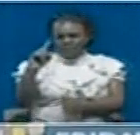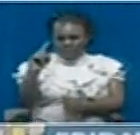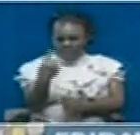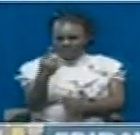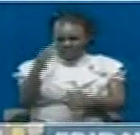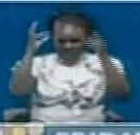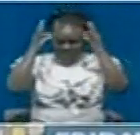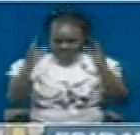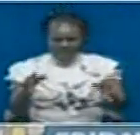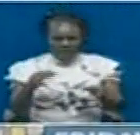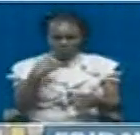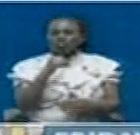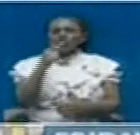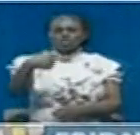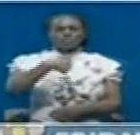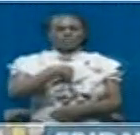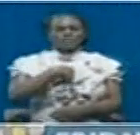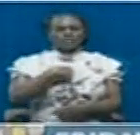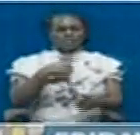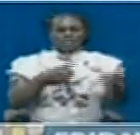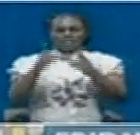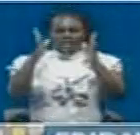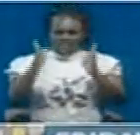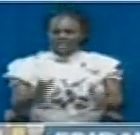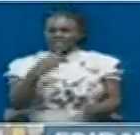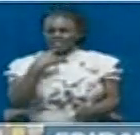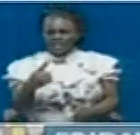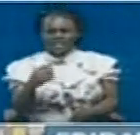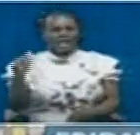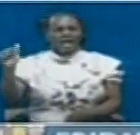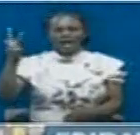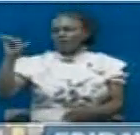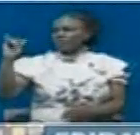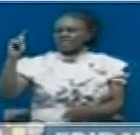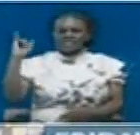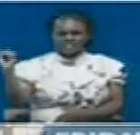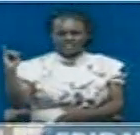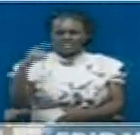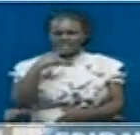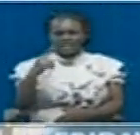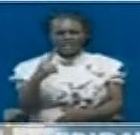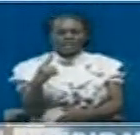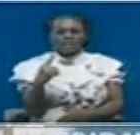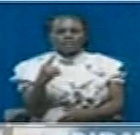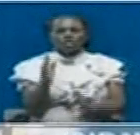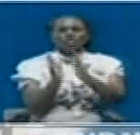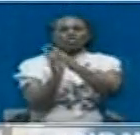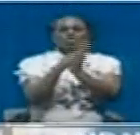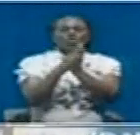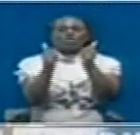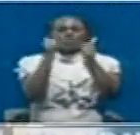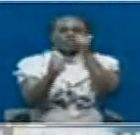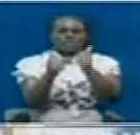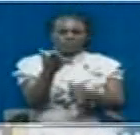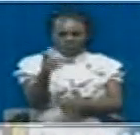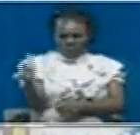Nandwacha, decide. Not me. My director is saying, Awiti asome, Awiti asome. Ha, sauti ya mudi. Nataka trupena asome. Story gang. Itakuwa hapa kwa auto